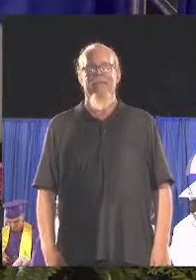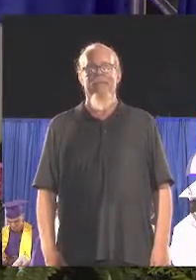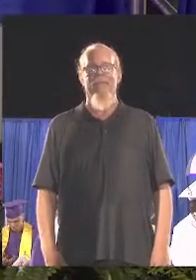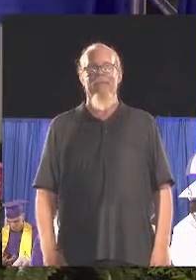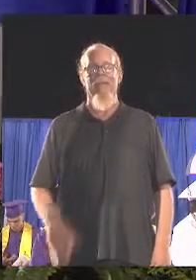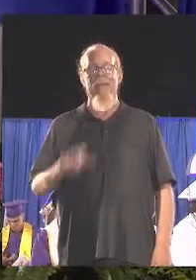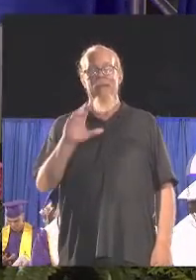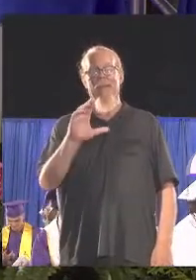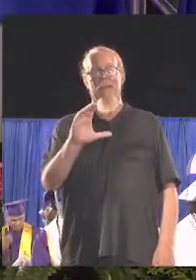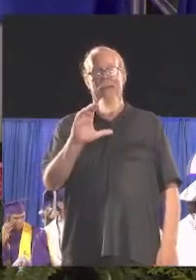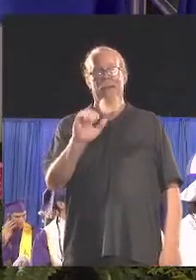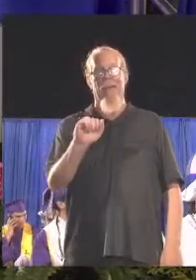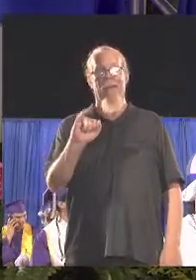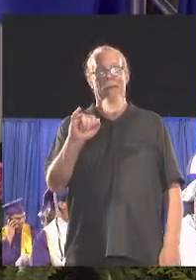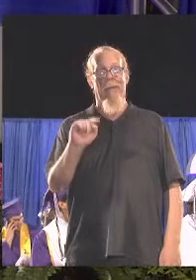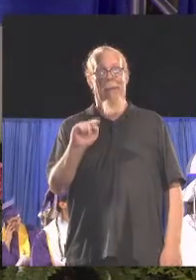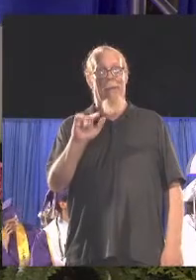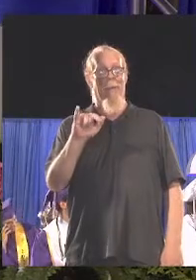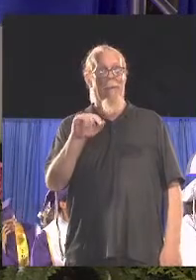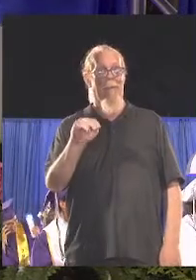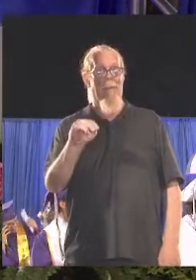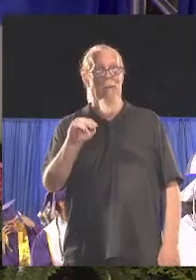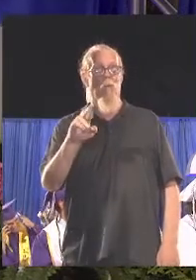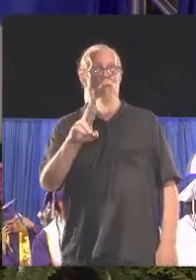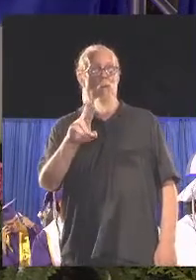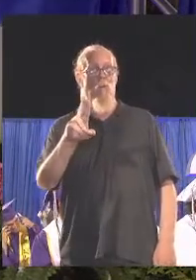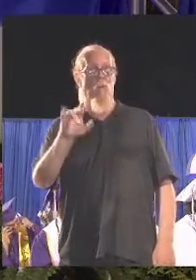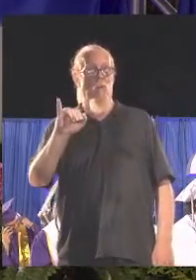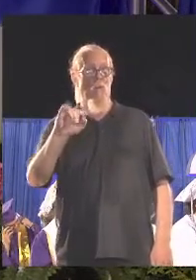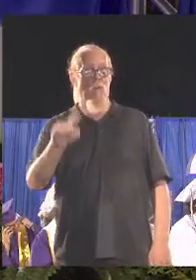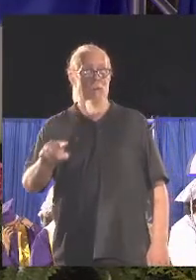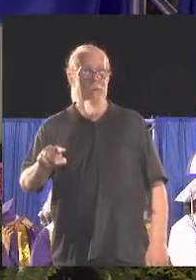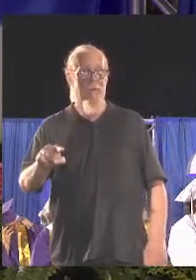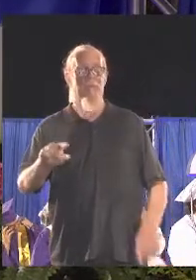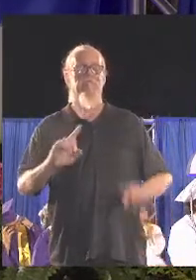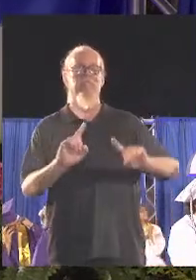Caitlin A. Ruiz, San Antonio College.